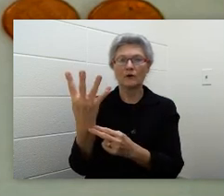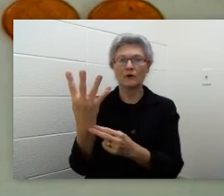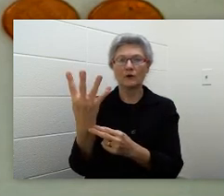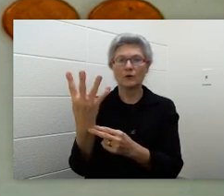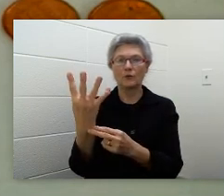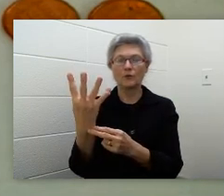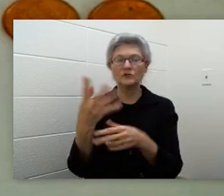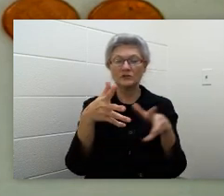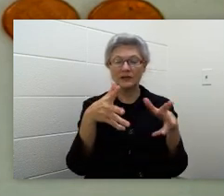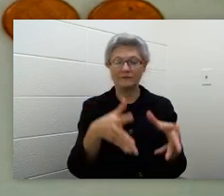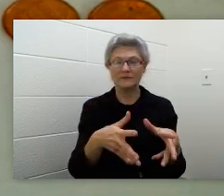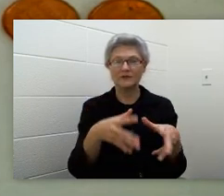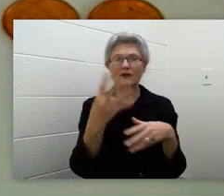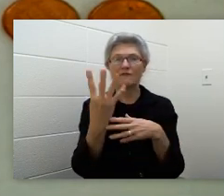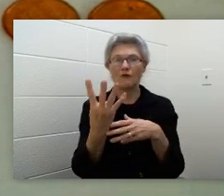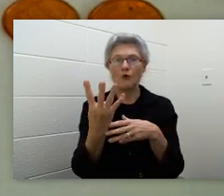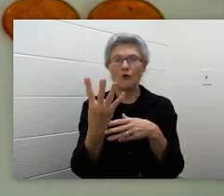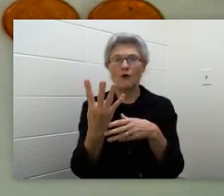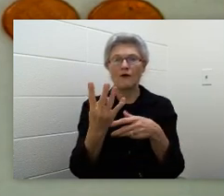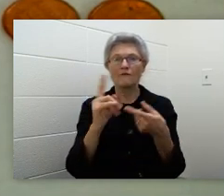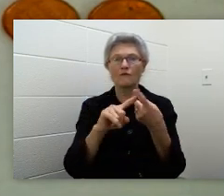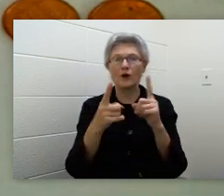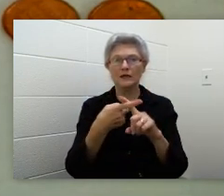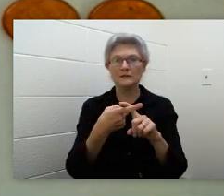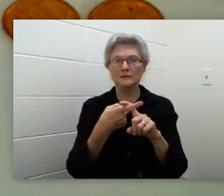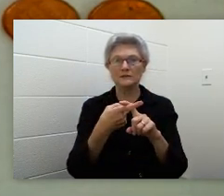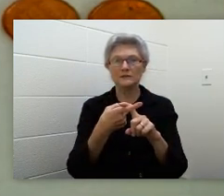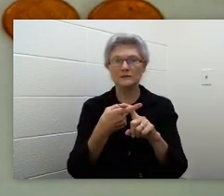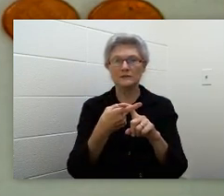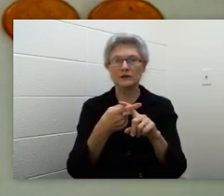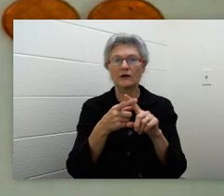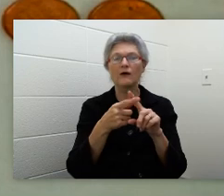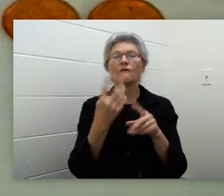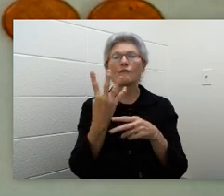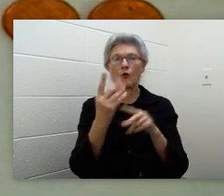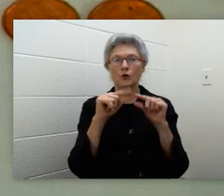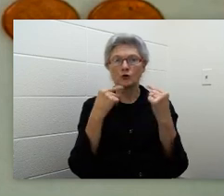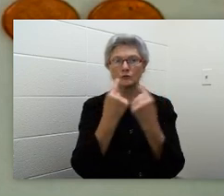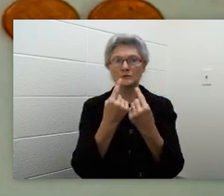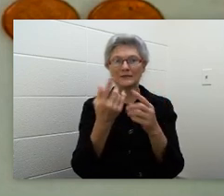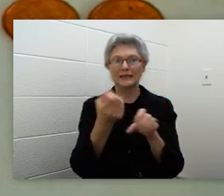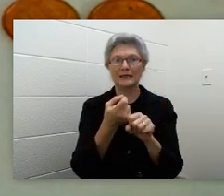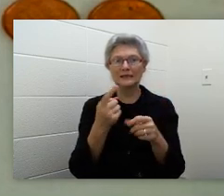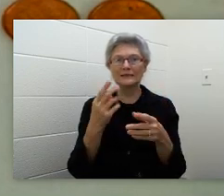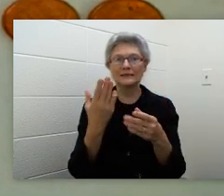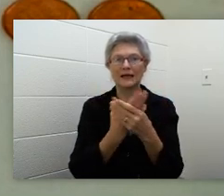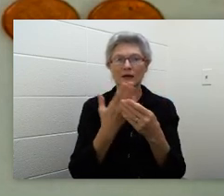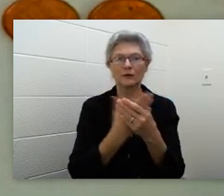which left us with 4 people or 4 groups getting tacos.